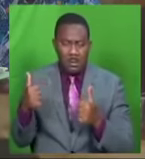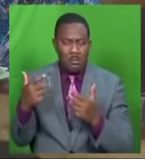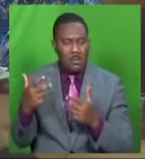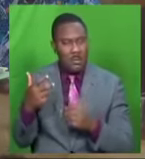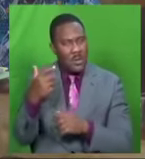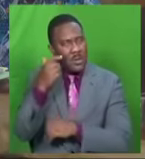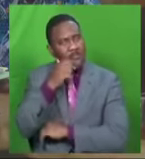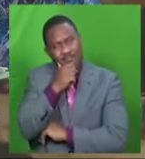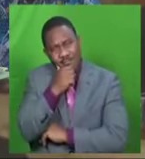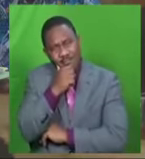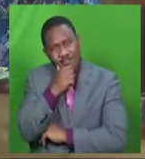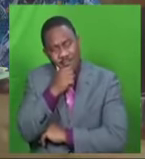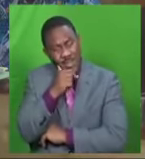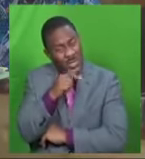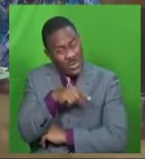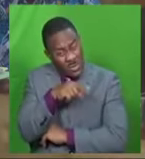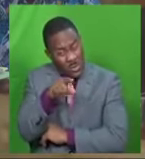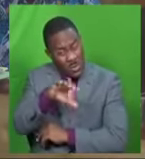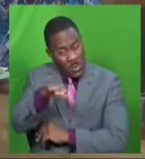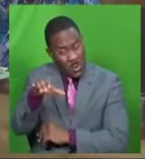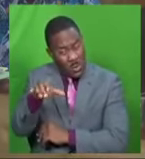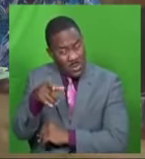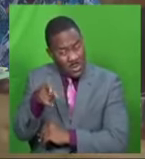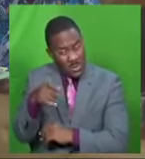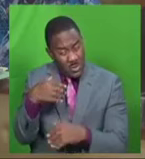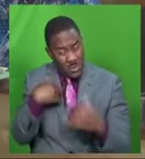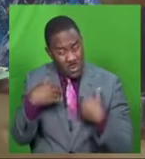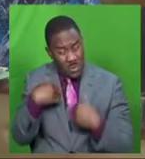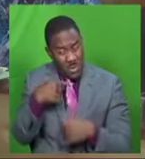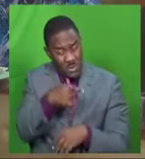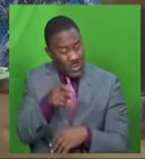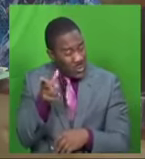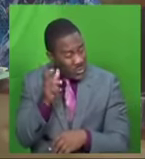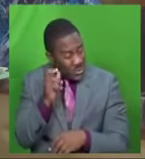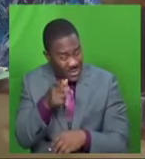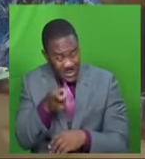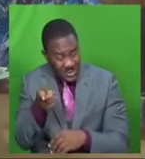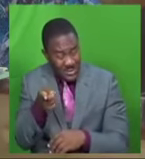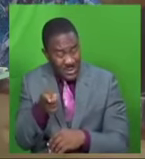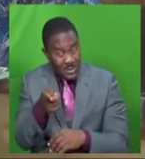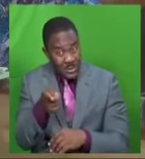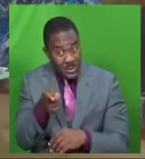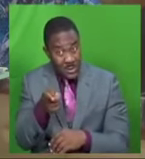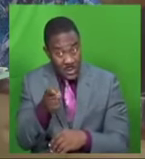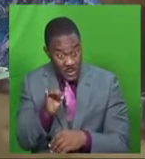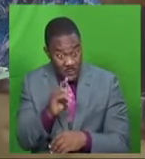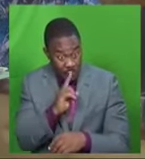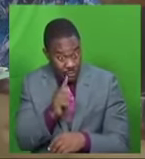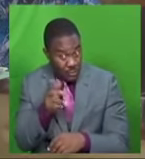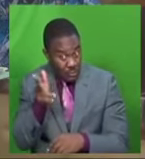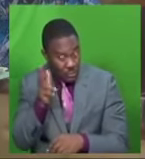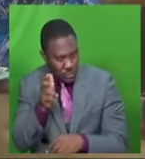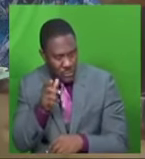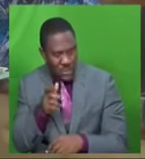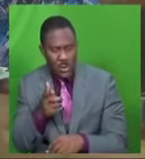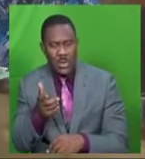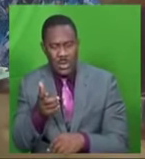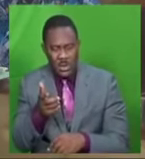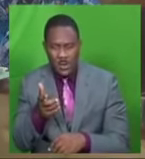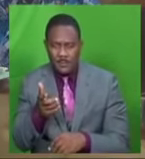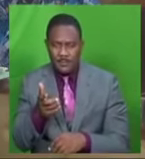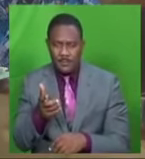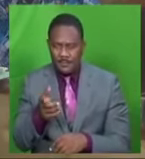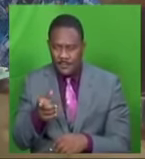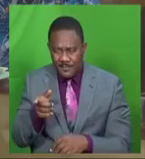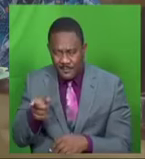their constituents. Yes. If you do listen to your constituents, you realize that this budget, like Honorable Doyo, my leader, said, it